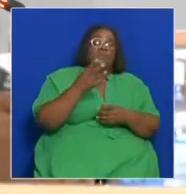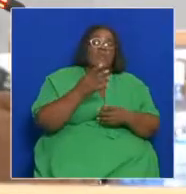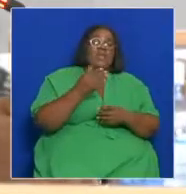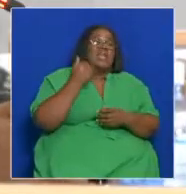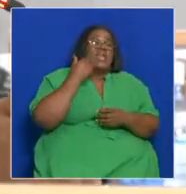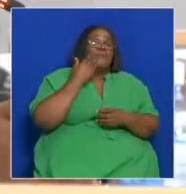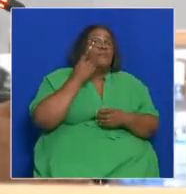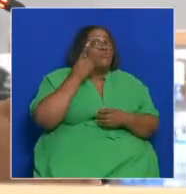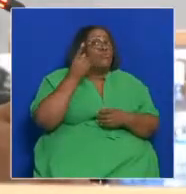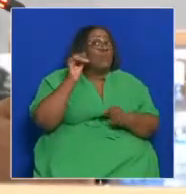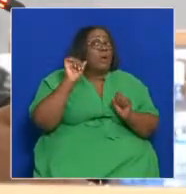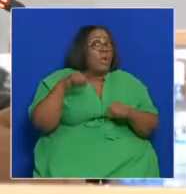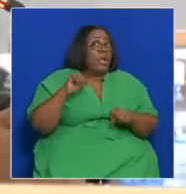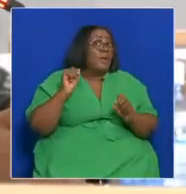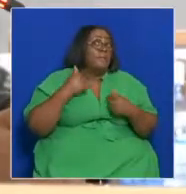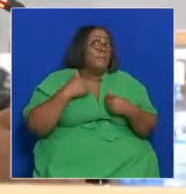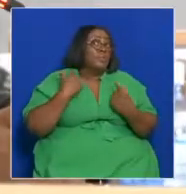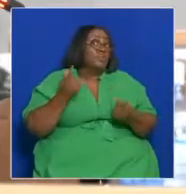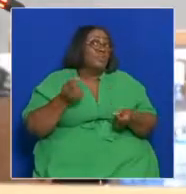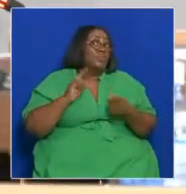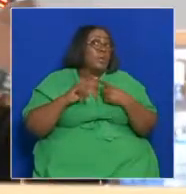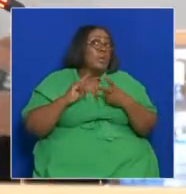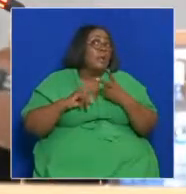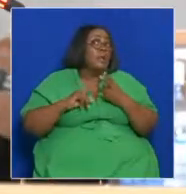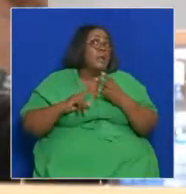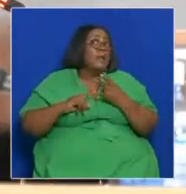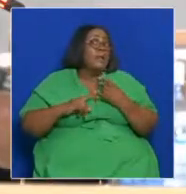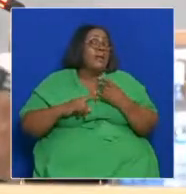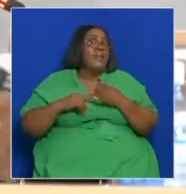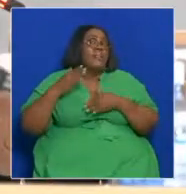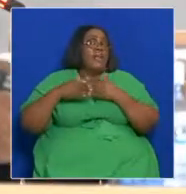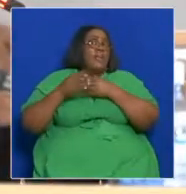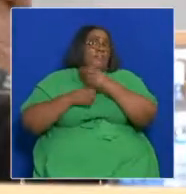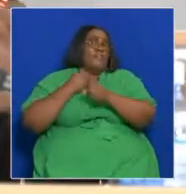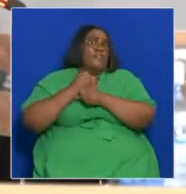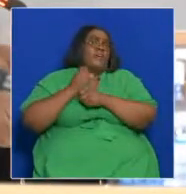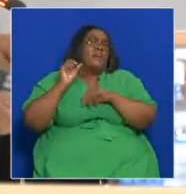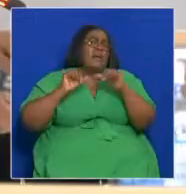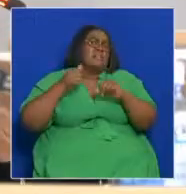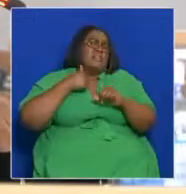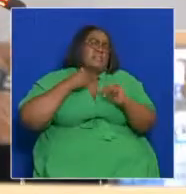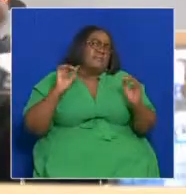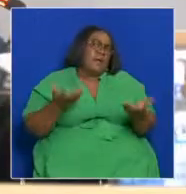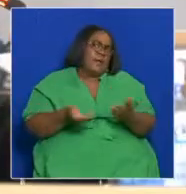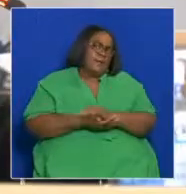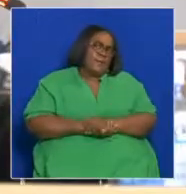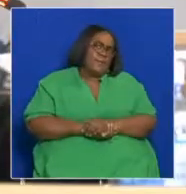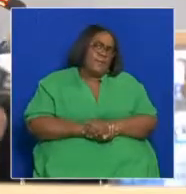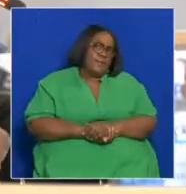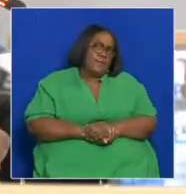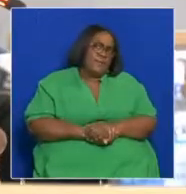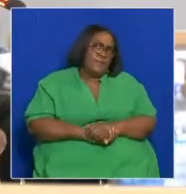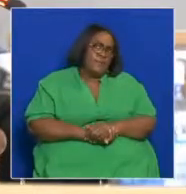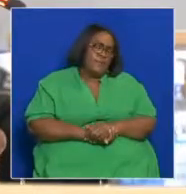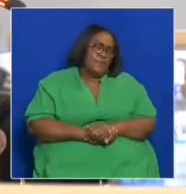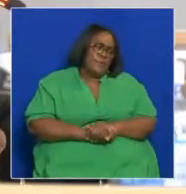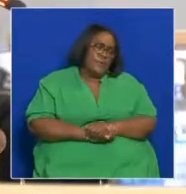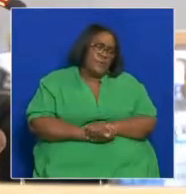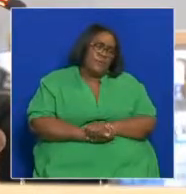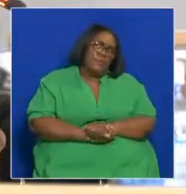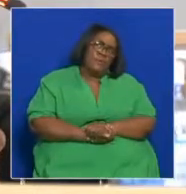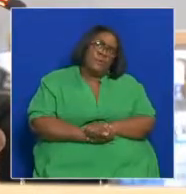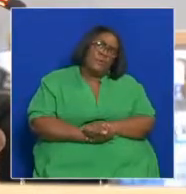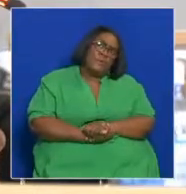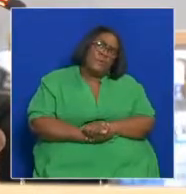D, how am I going to be assessed at the end of the year? So basically, that contract would require of you to raise the issues